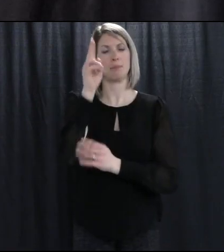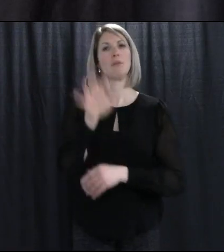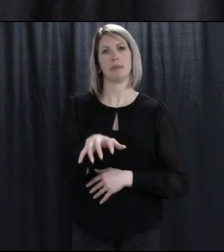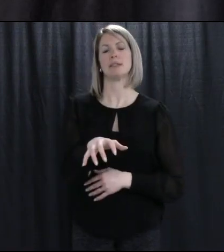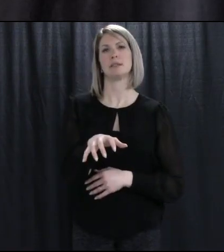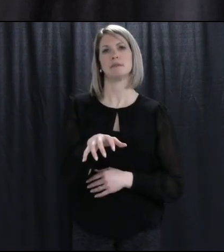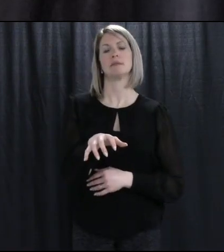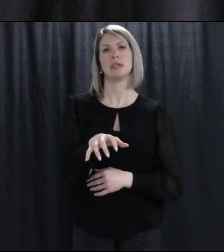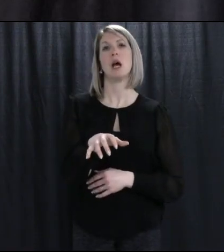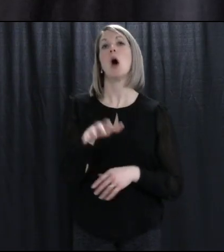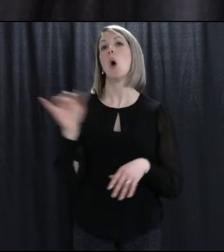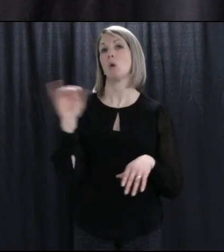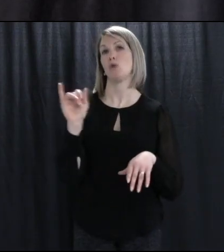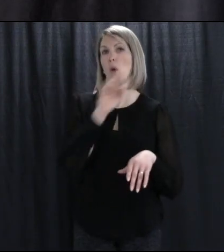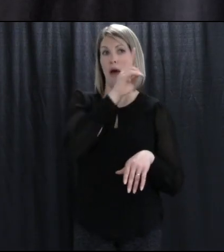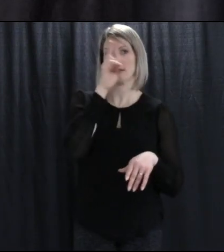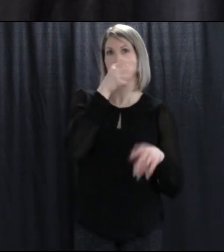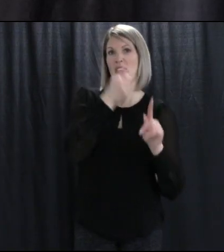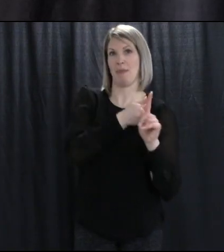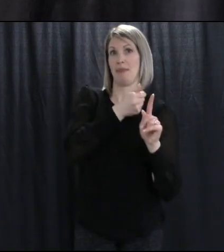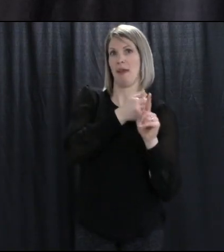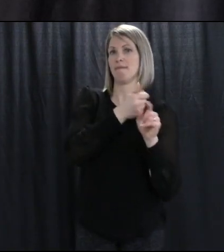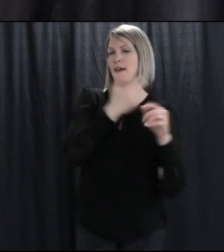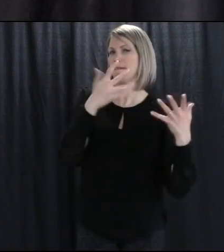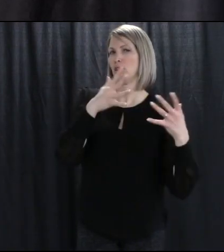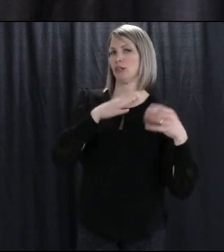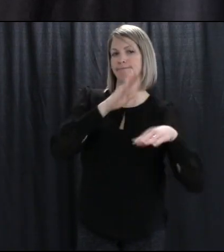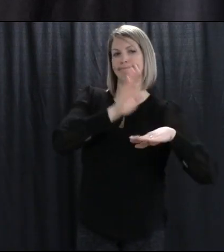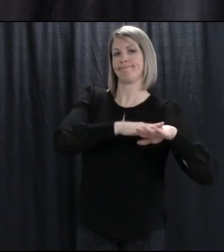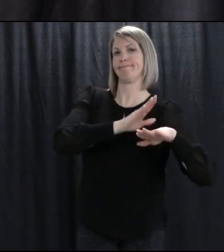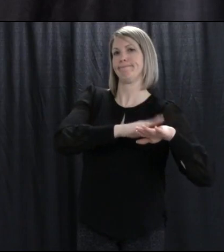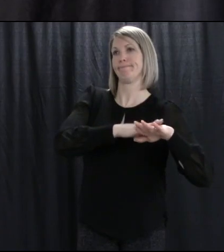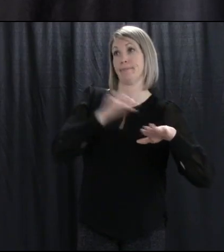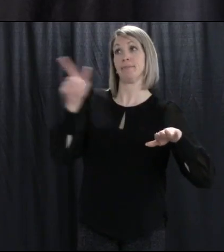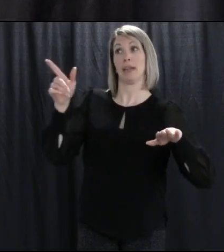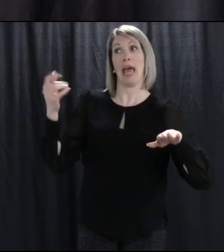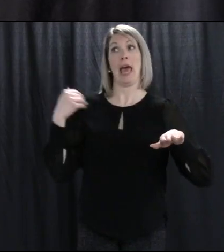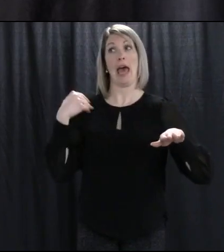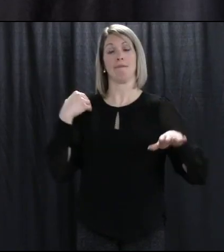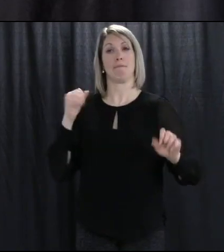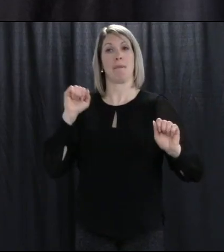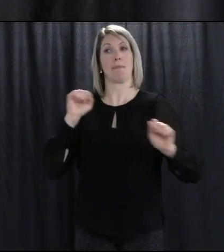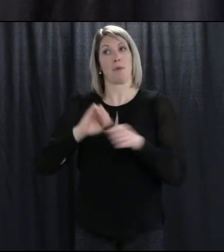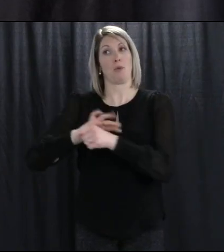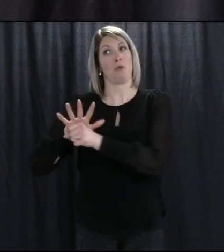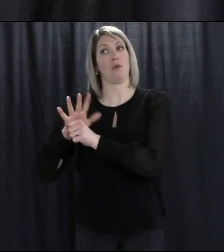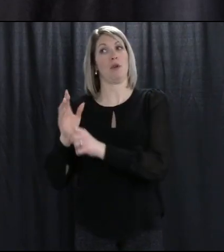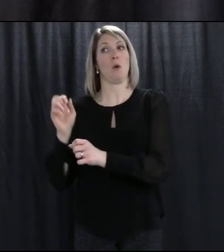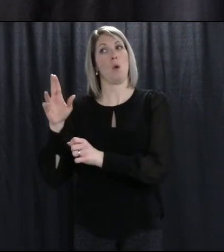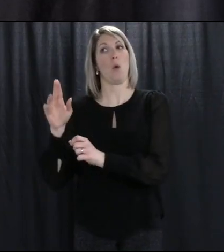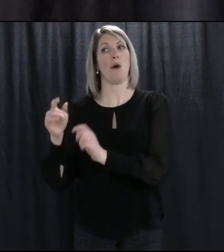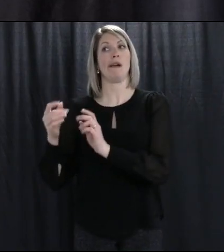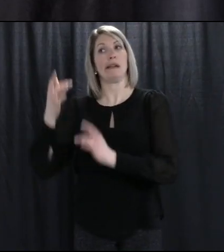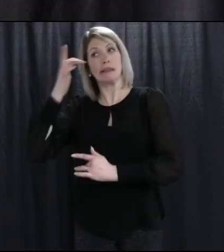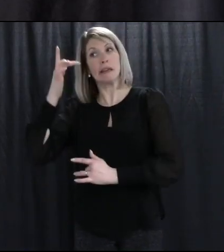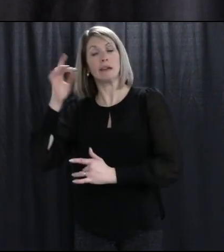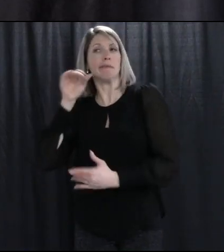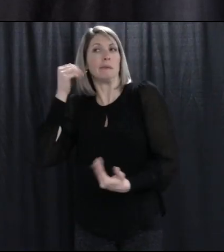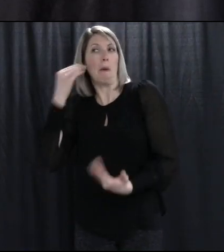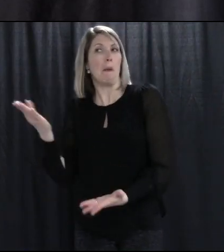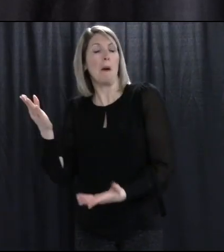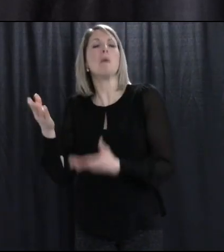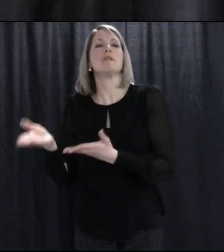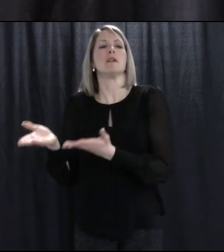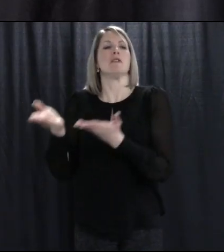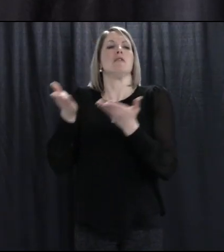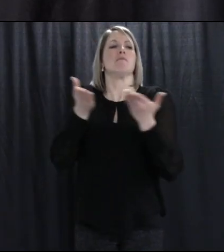been warned that you had these exposures and potential risk, and they would in turn be able to take precautions. There is